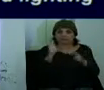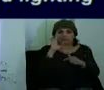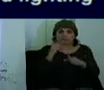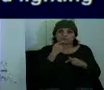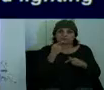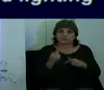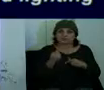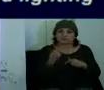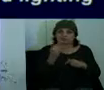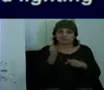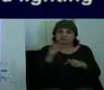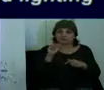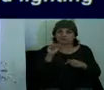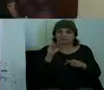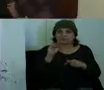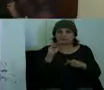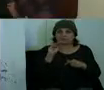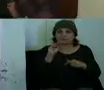The first principle